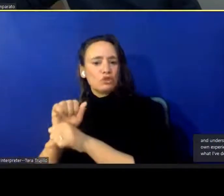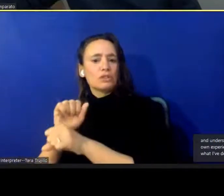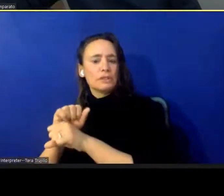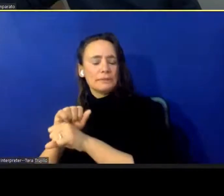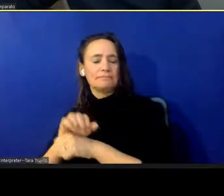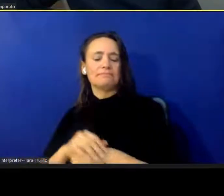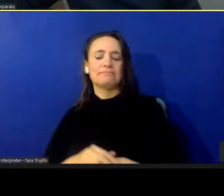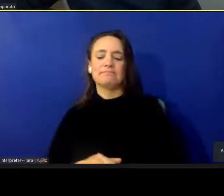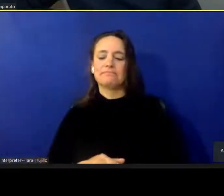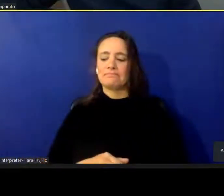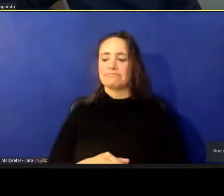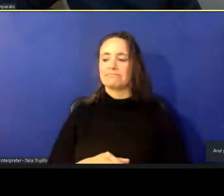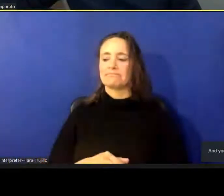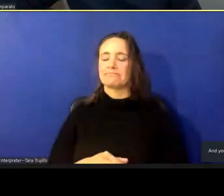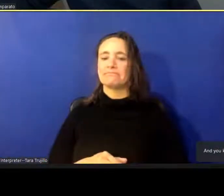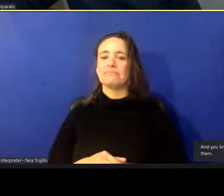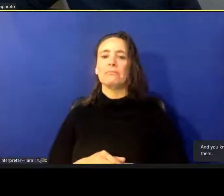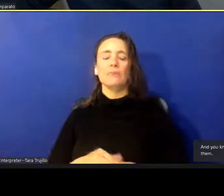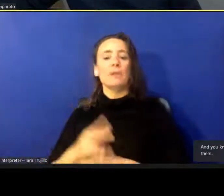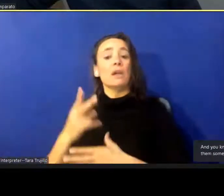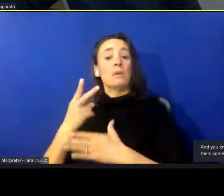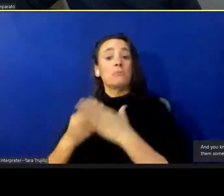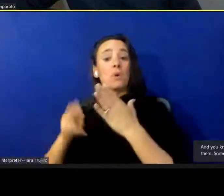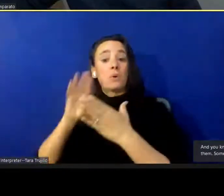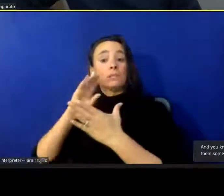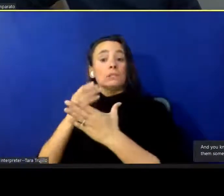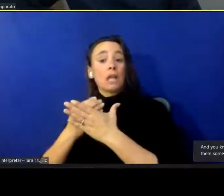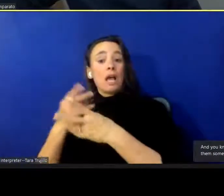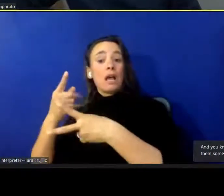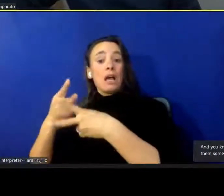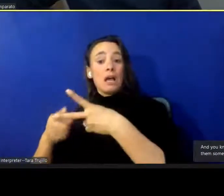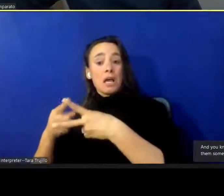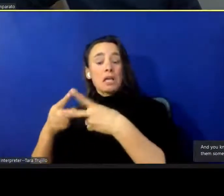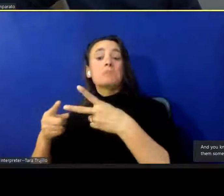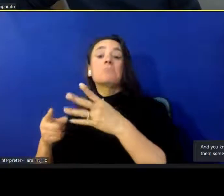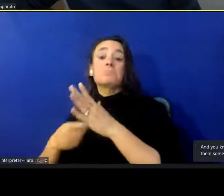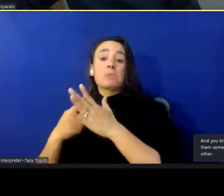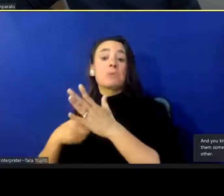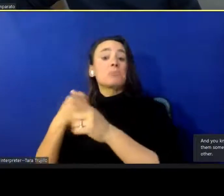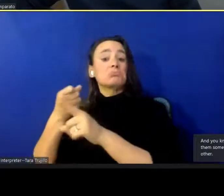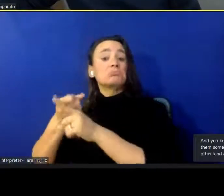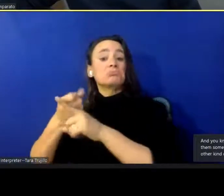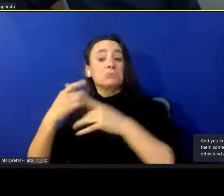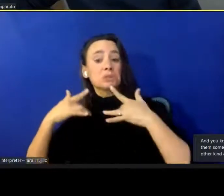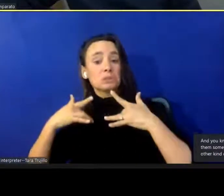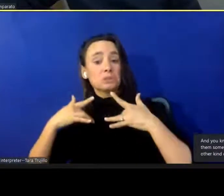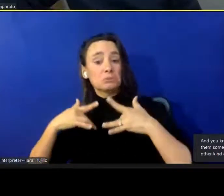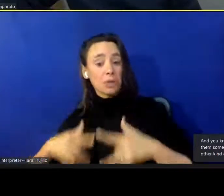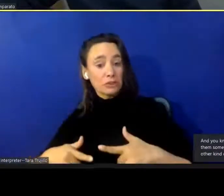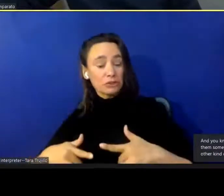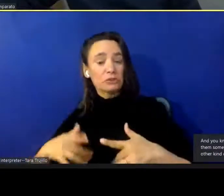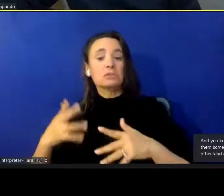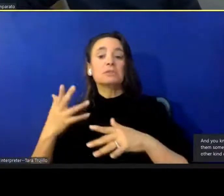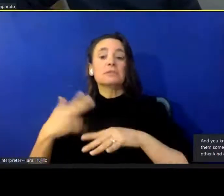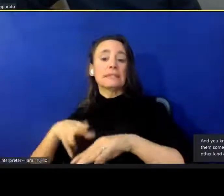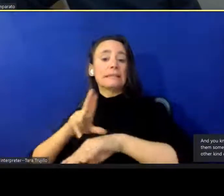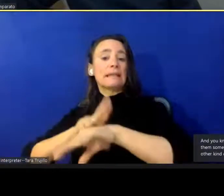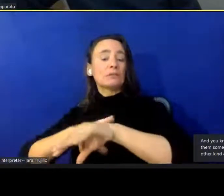And I think to the extent that both of them sometimes experience depression or other kind of natural mental